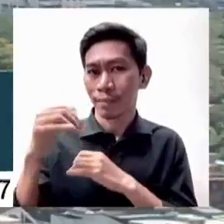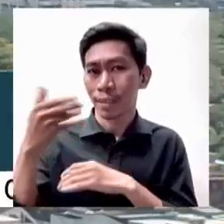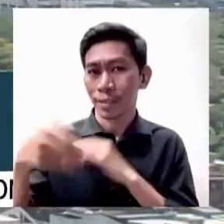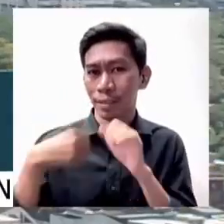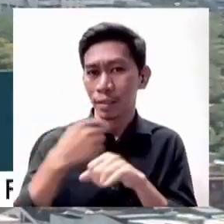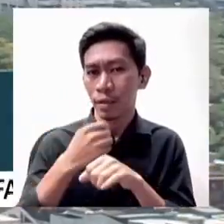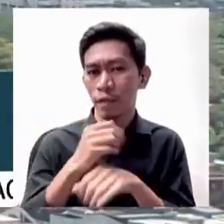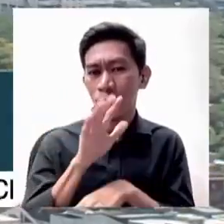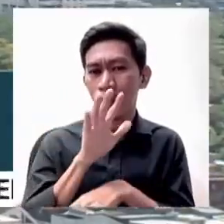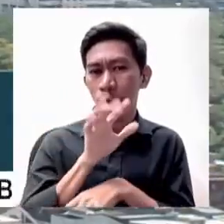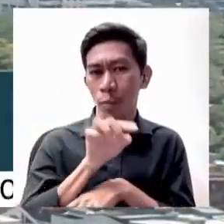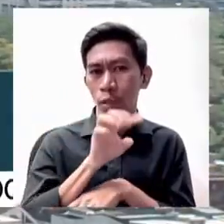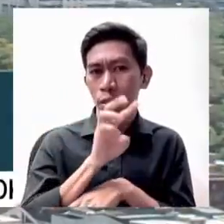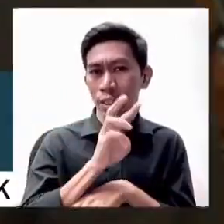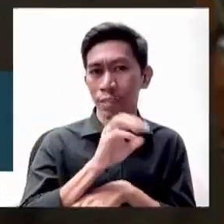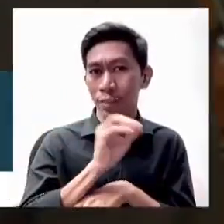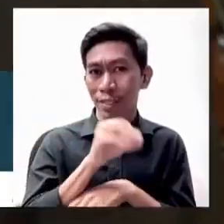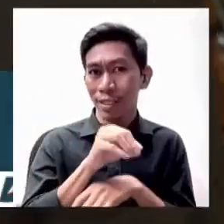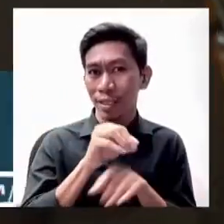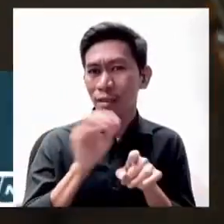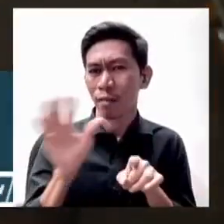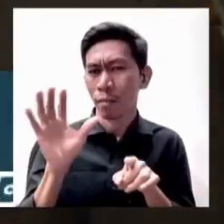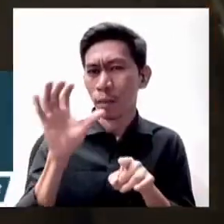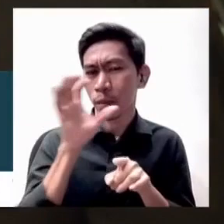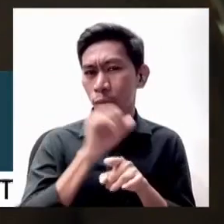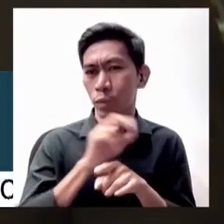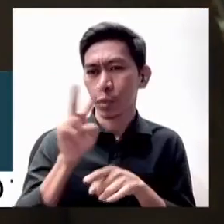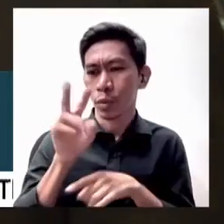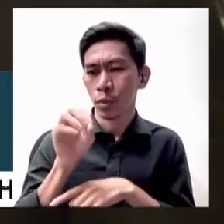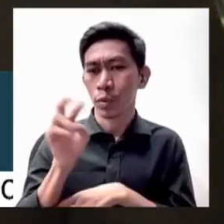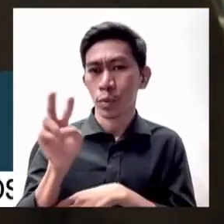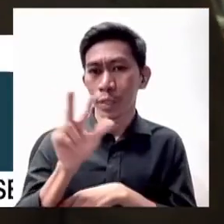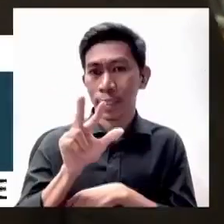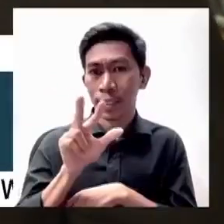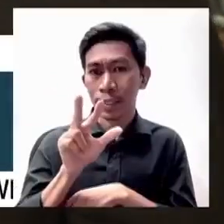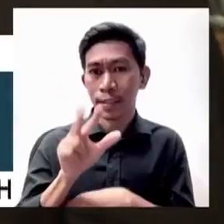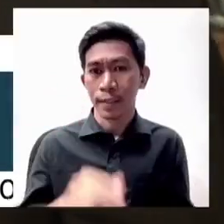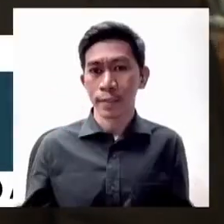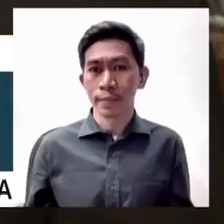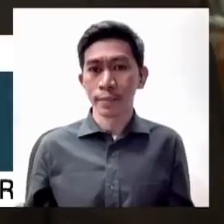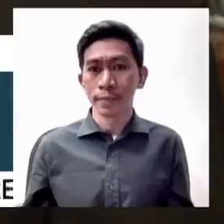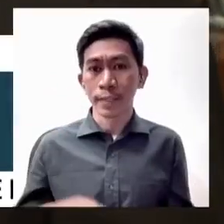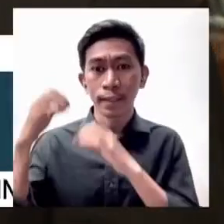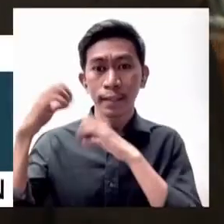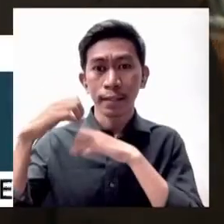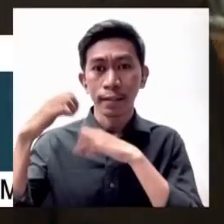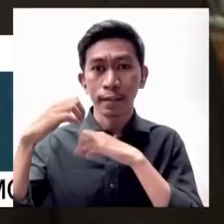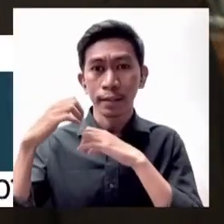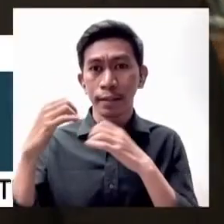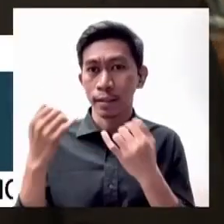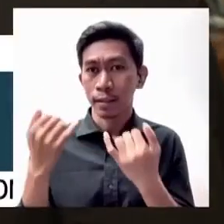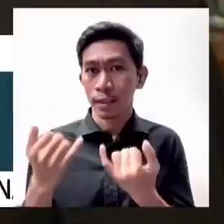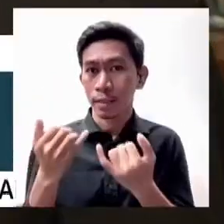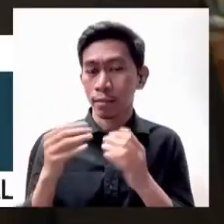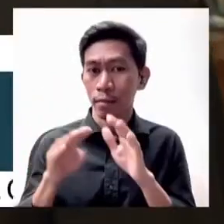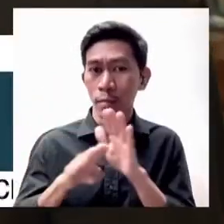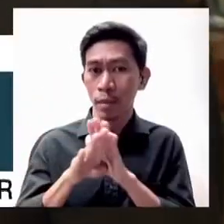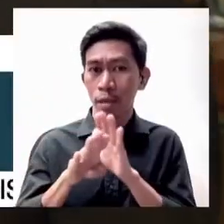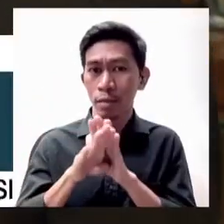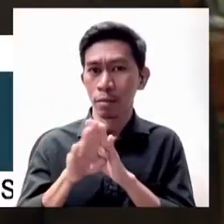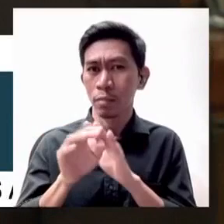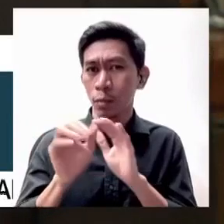for full year 2023. We expect that growth will be led by